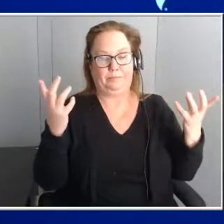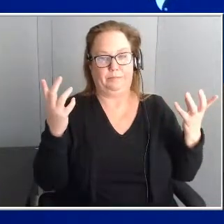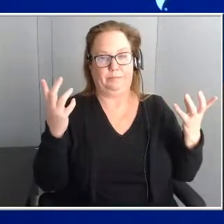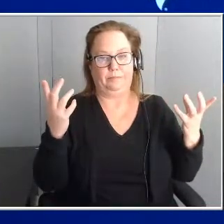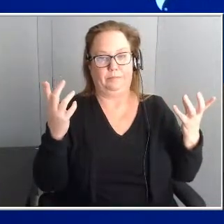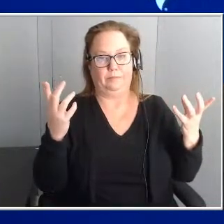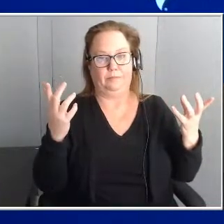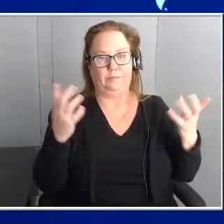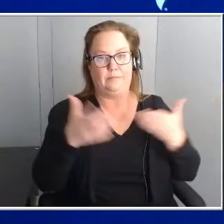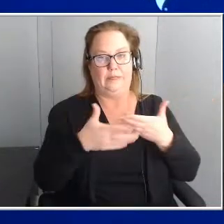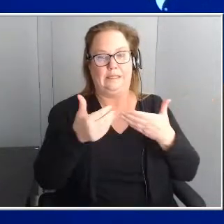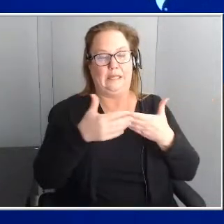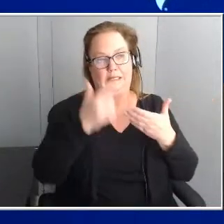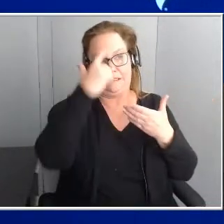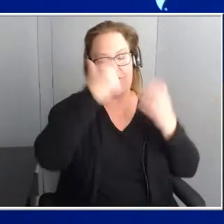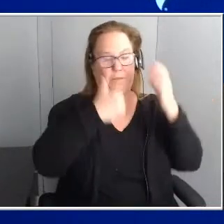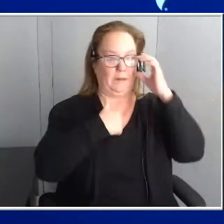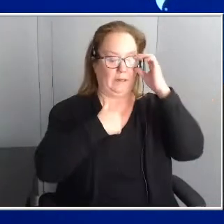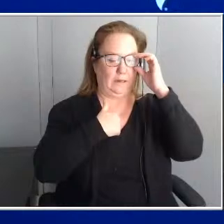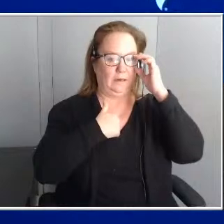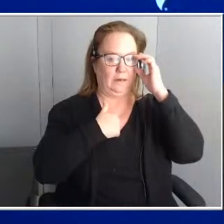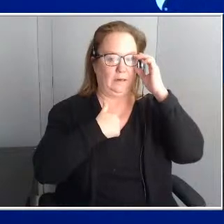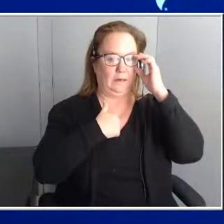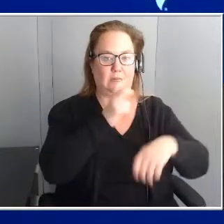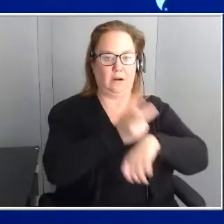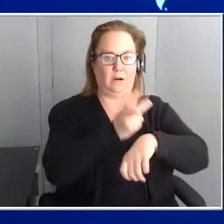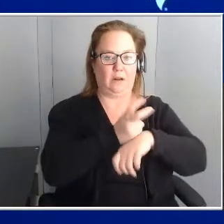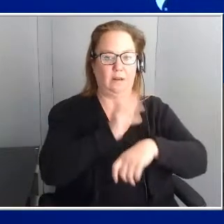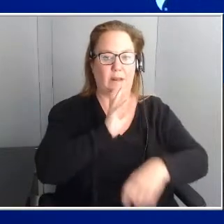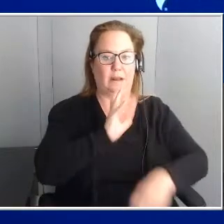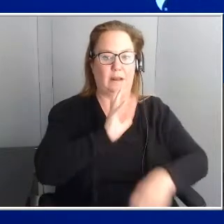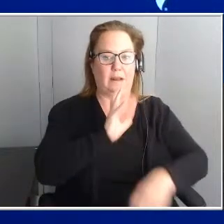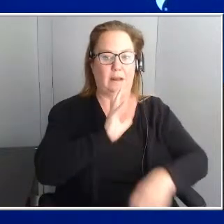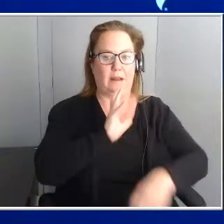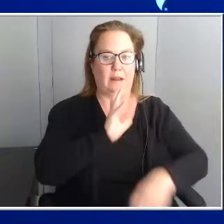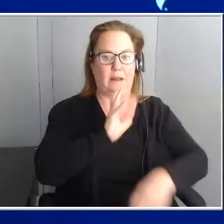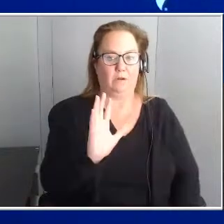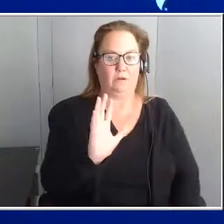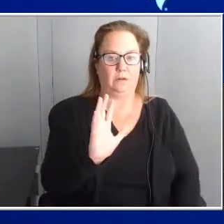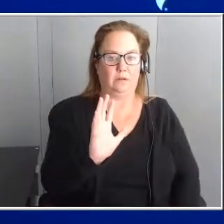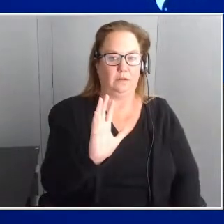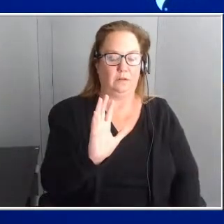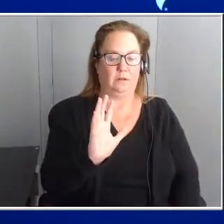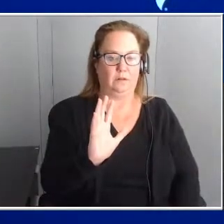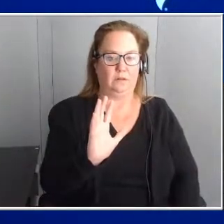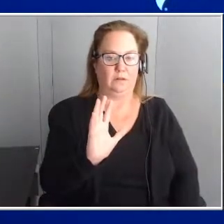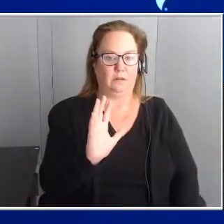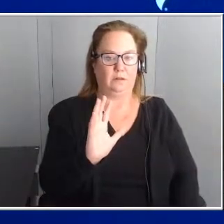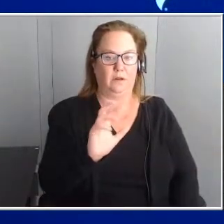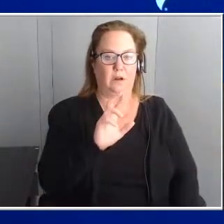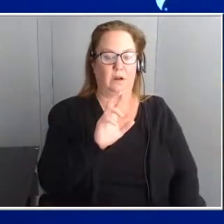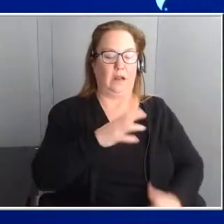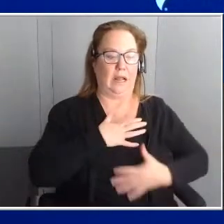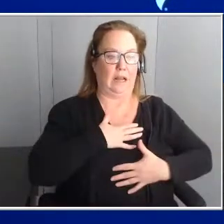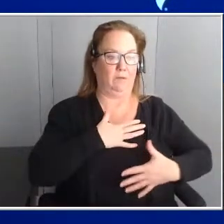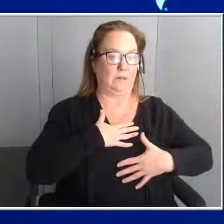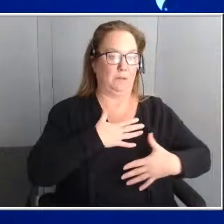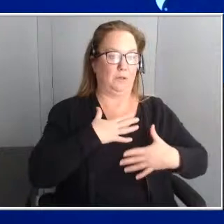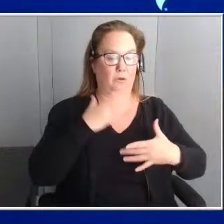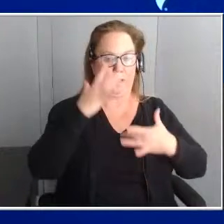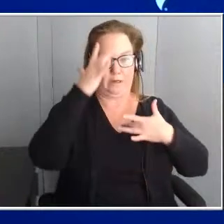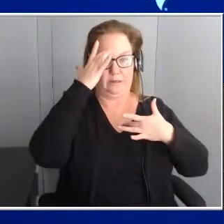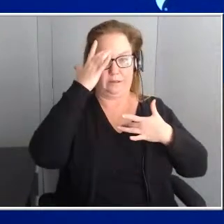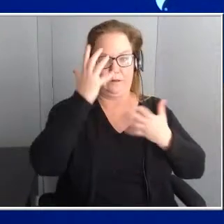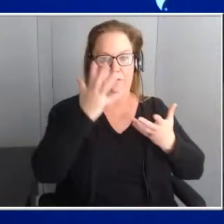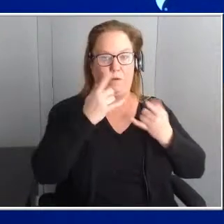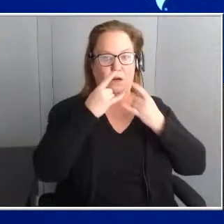that's an easy tool. It's just not as hard. My 5-year-old, in fact, had a respiratory illness recently and was wanting to wear